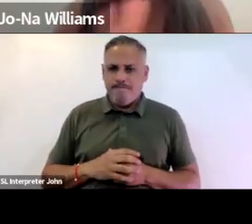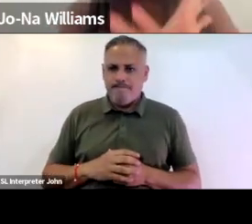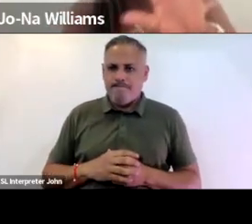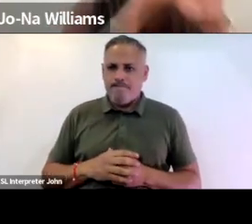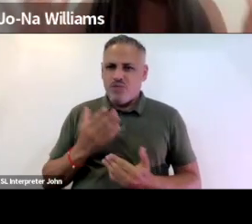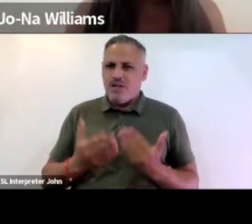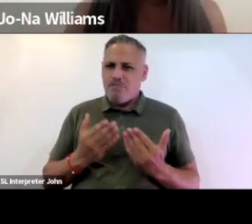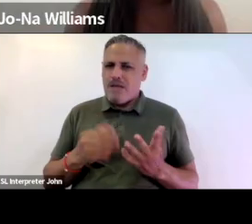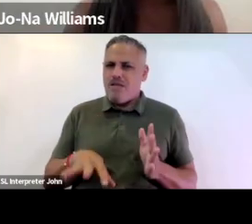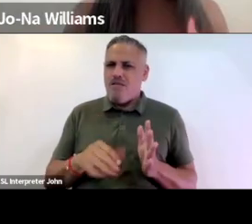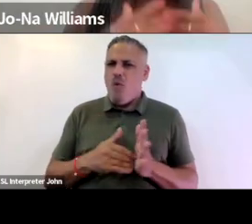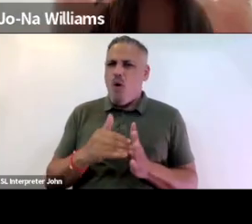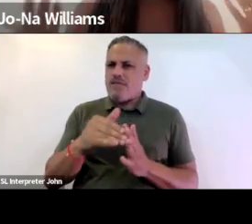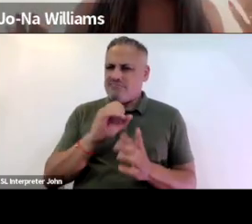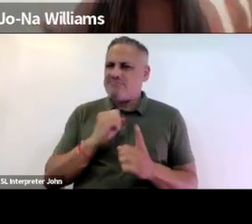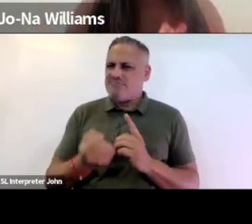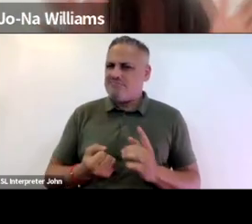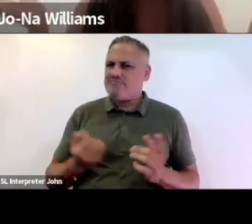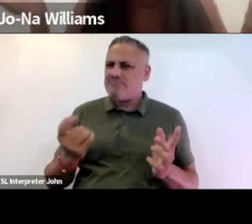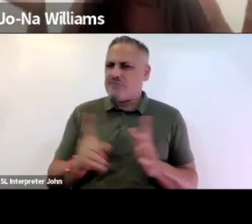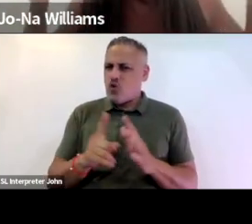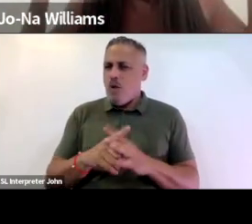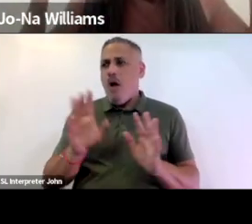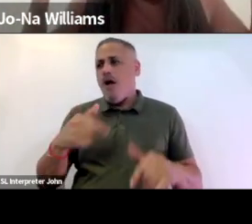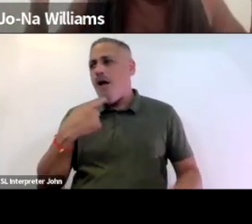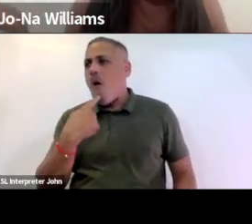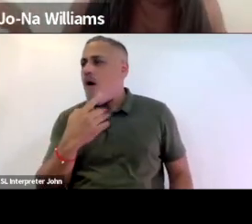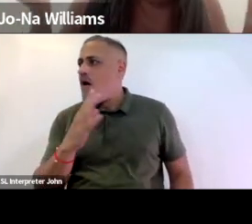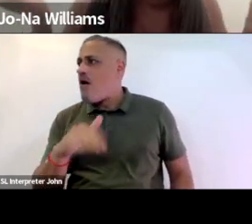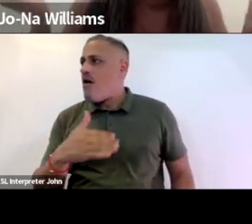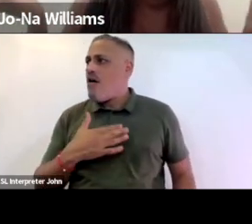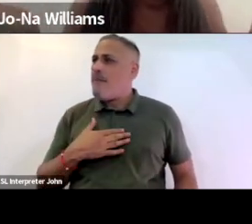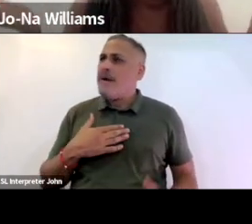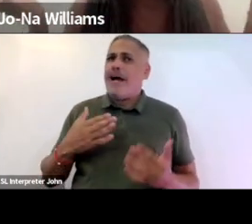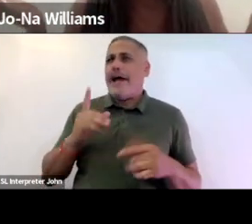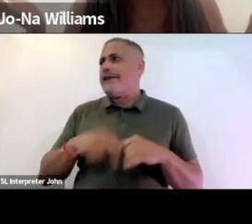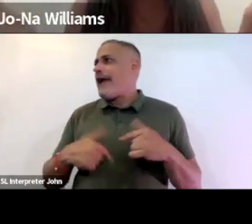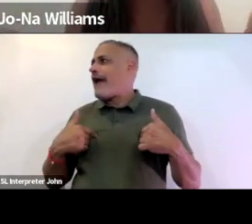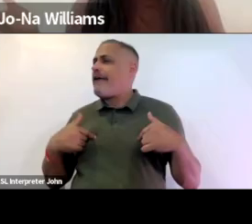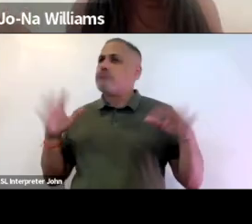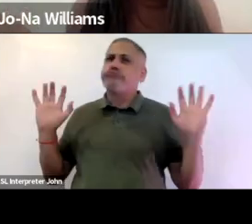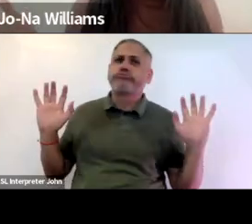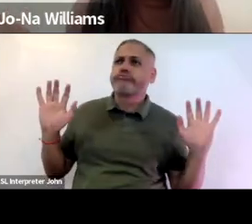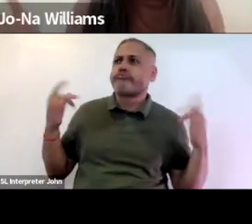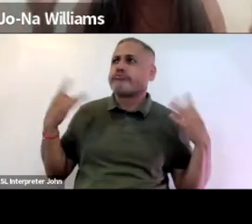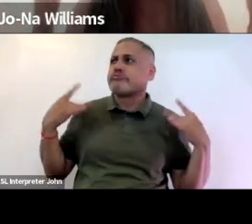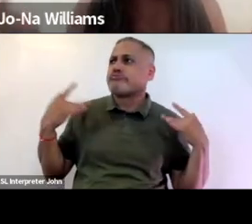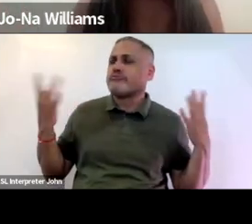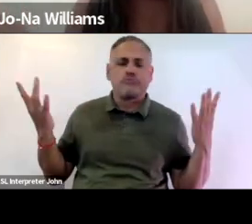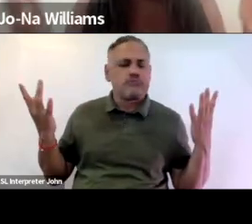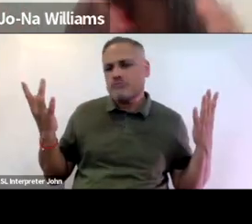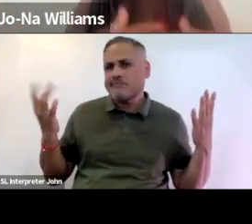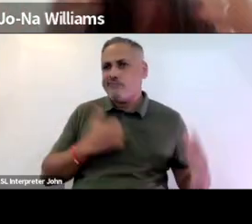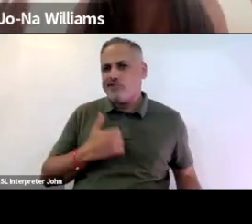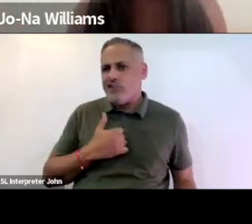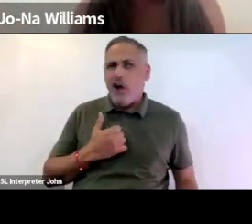this often in lots of scenarios where they may go, "Oh, my hands are tied. I can't do anything about it. I'm